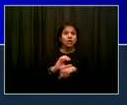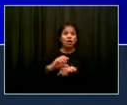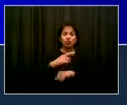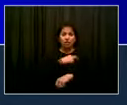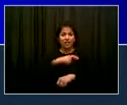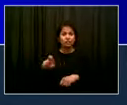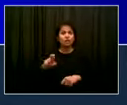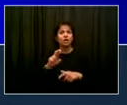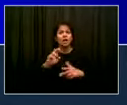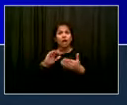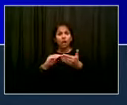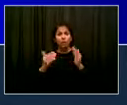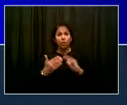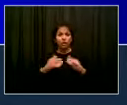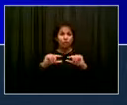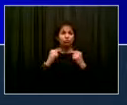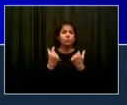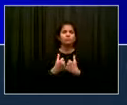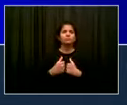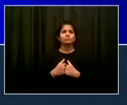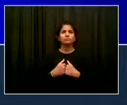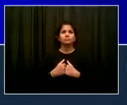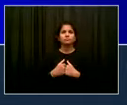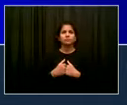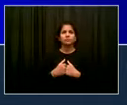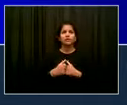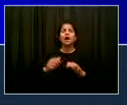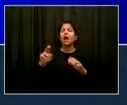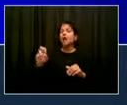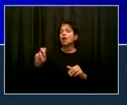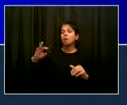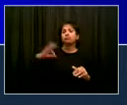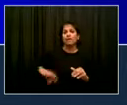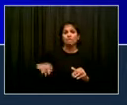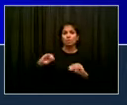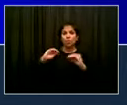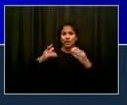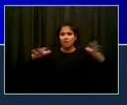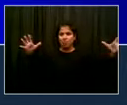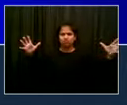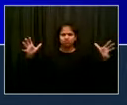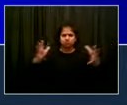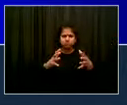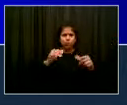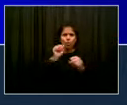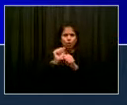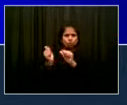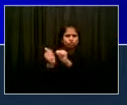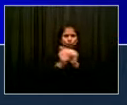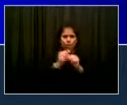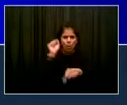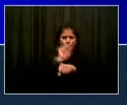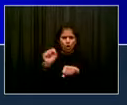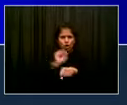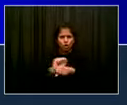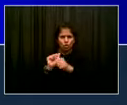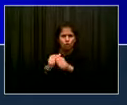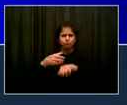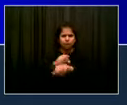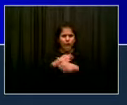System working together in areas historically plagued by crime, front and center, civilian